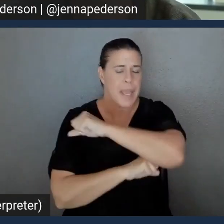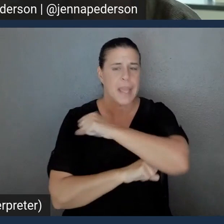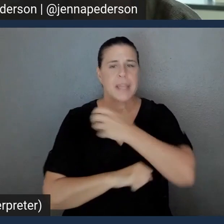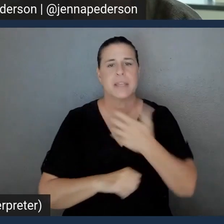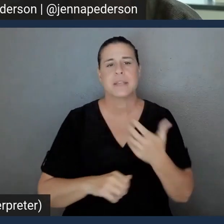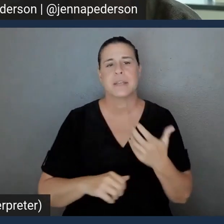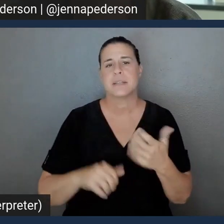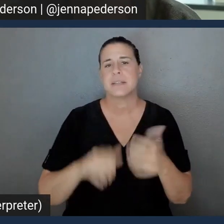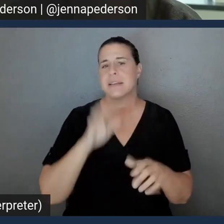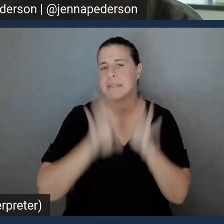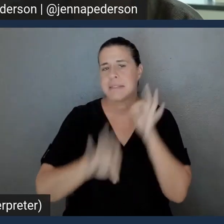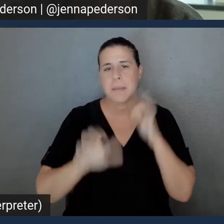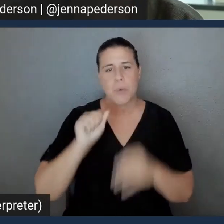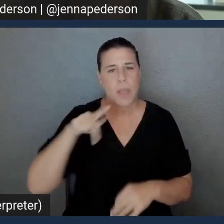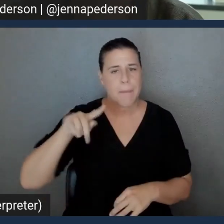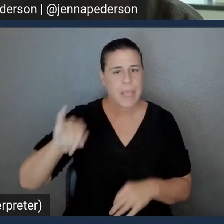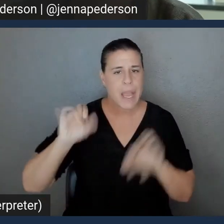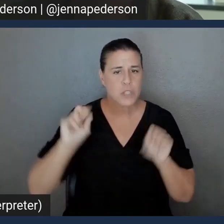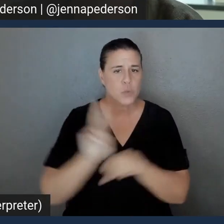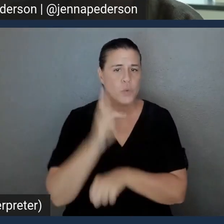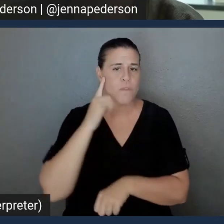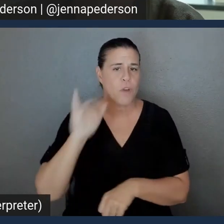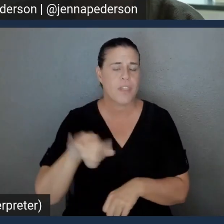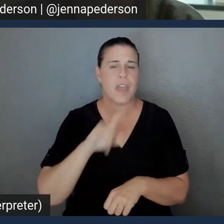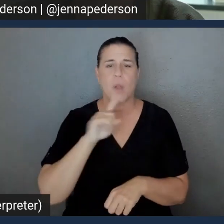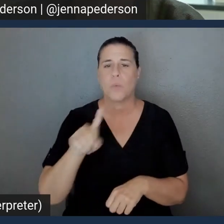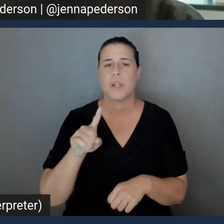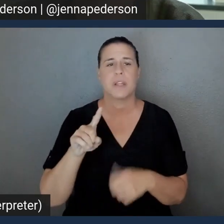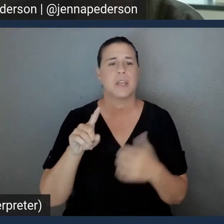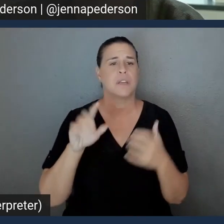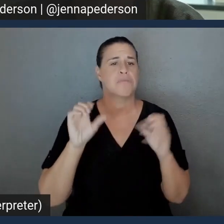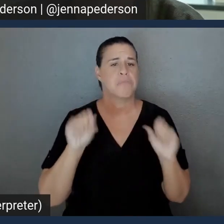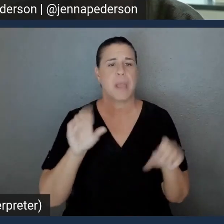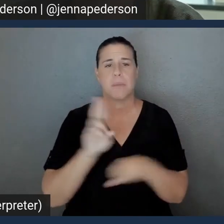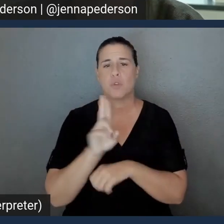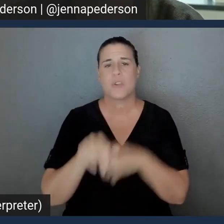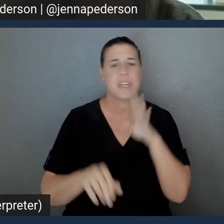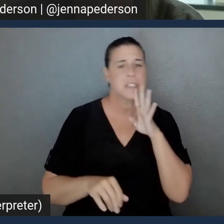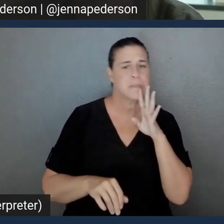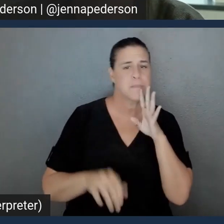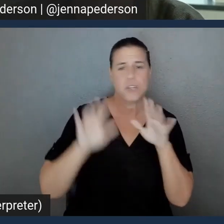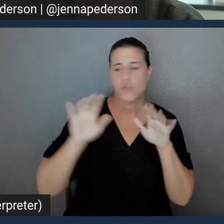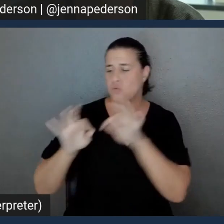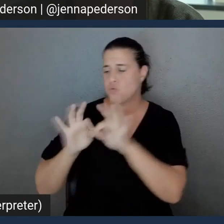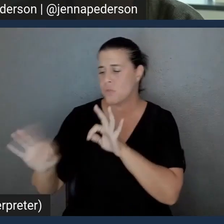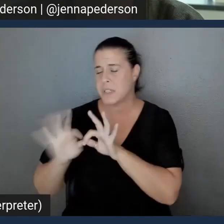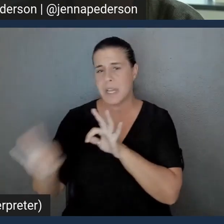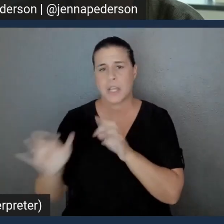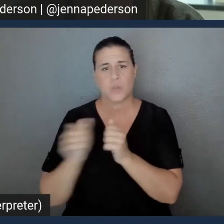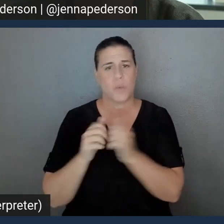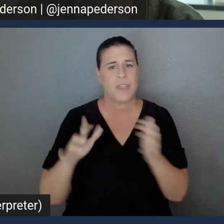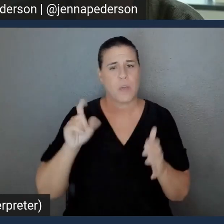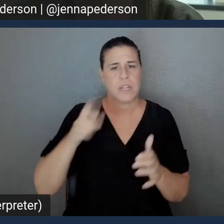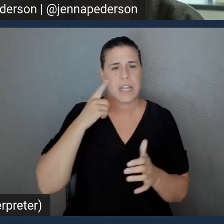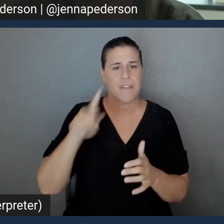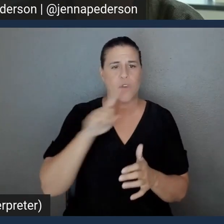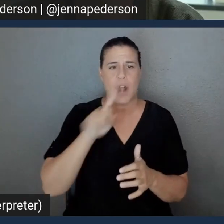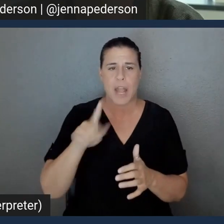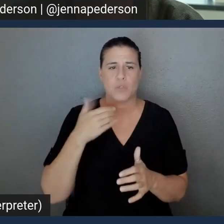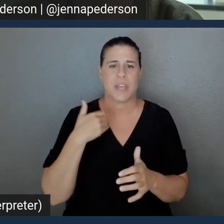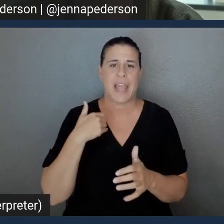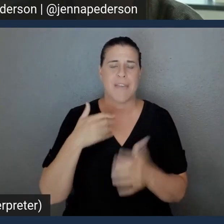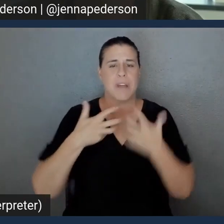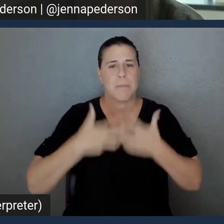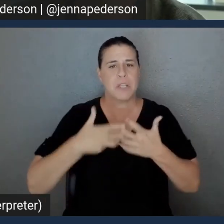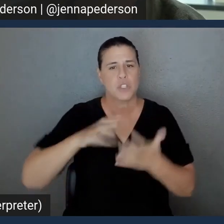simple APIs that you can use, that enable you to do the speech to text conversion without the need for having any sort of machine